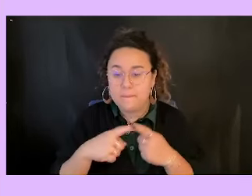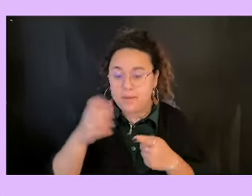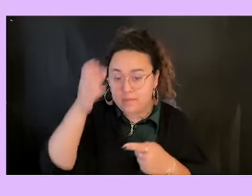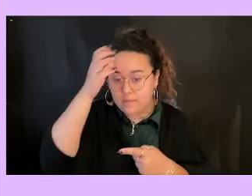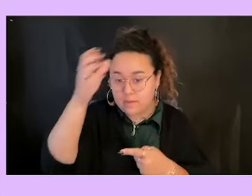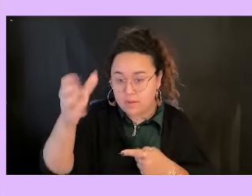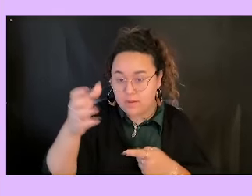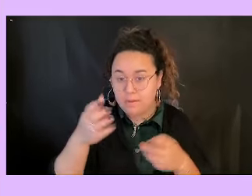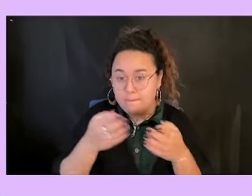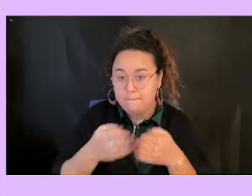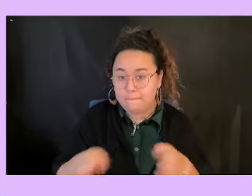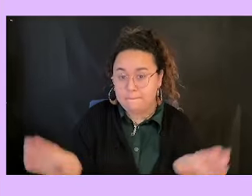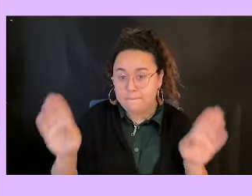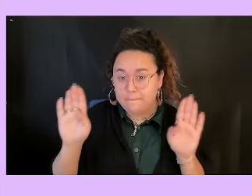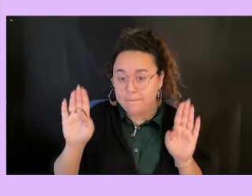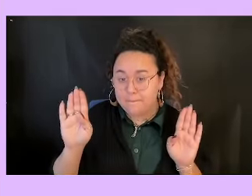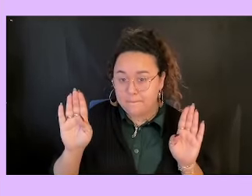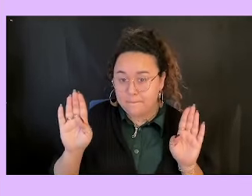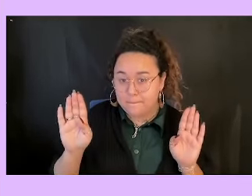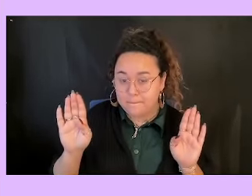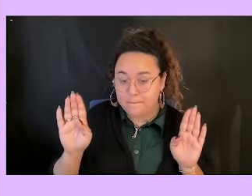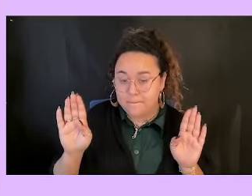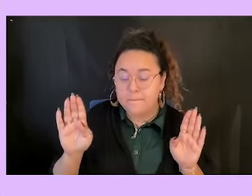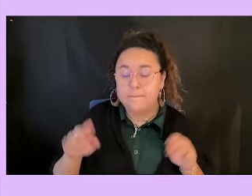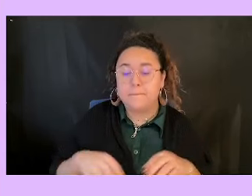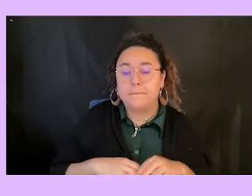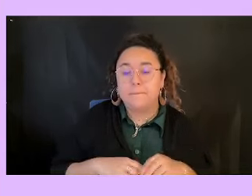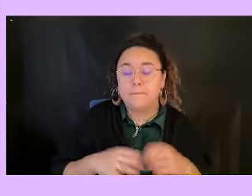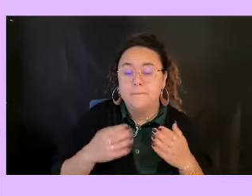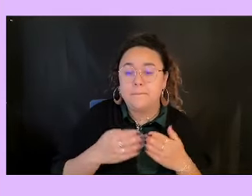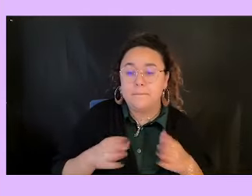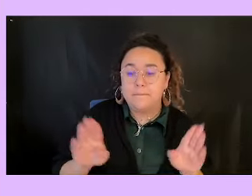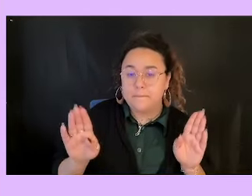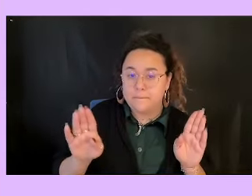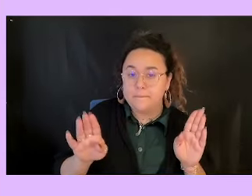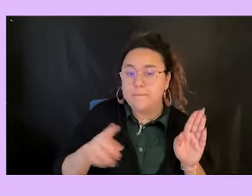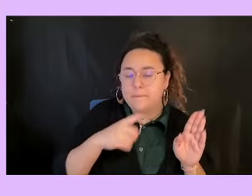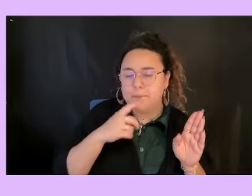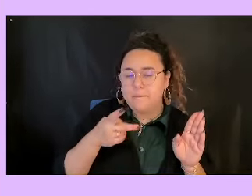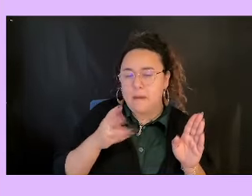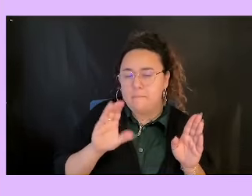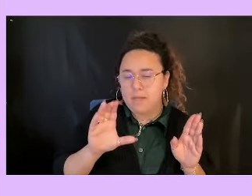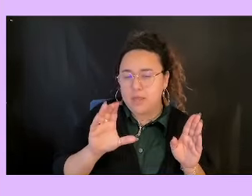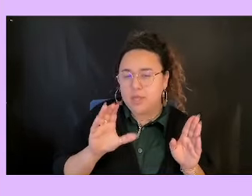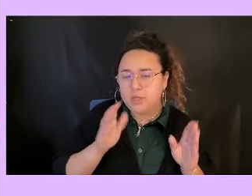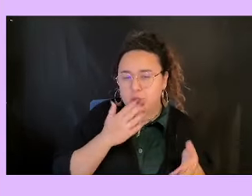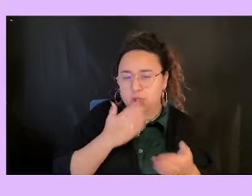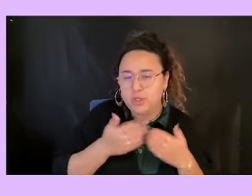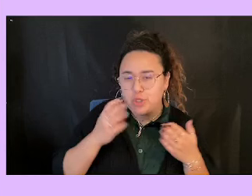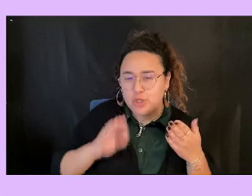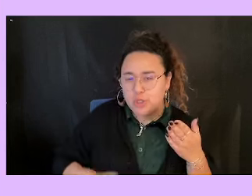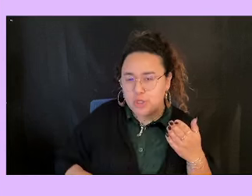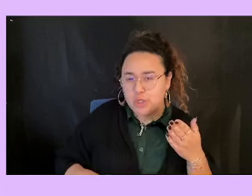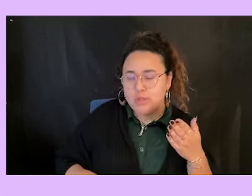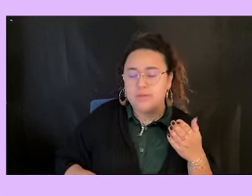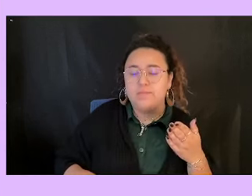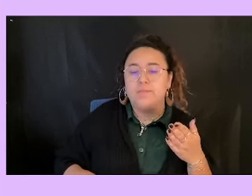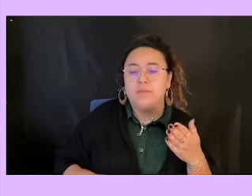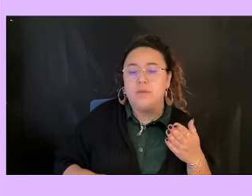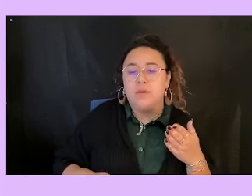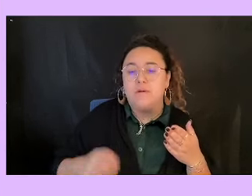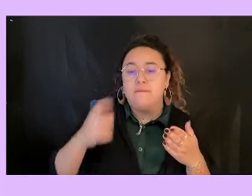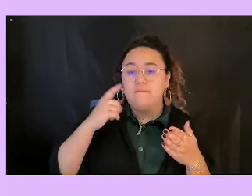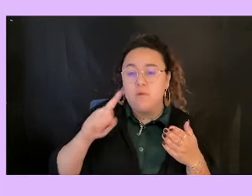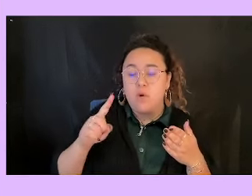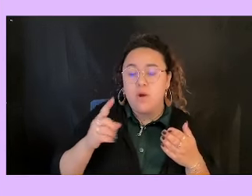public. And when we think about public good, there's also a connotation for the public, which means the public that doesn't